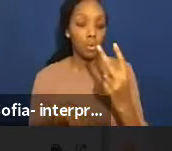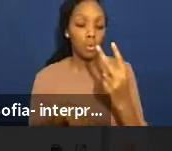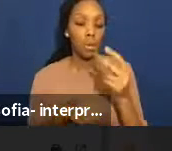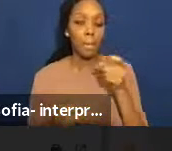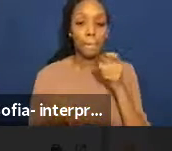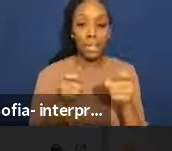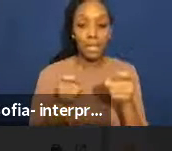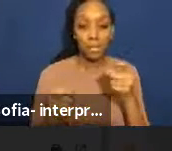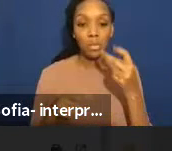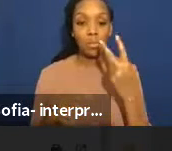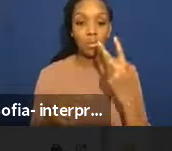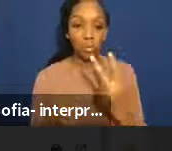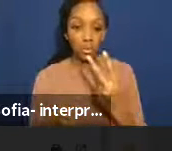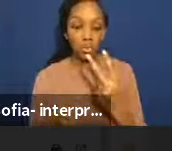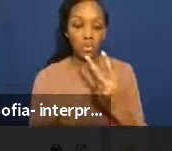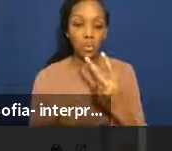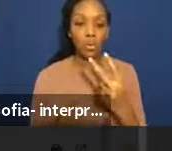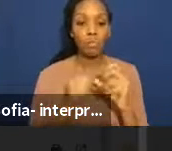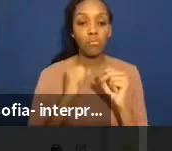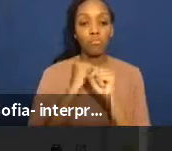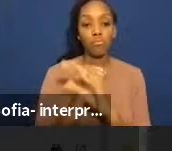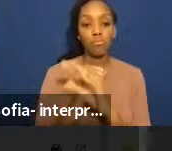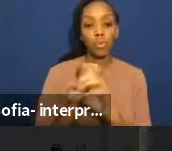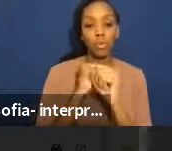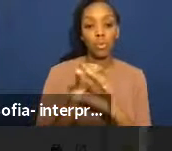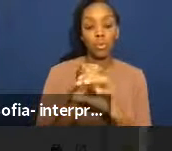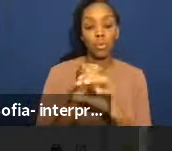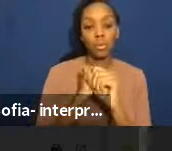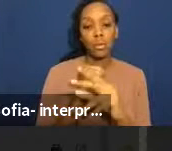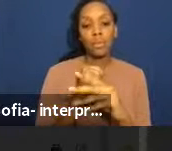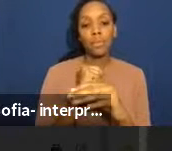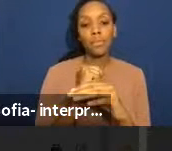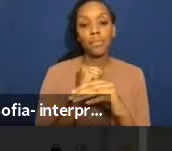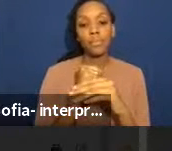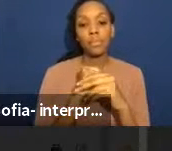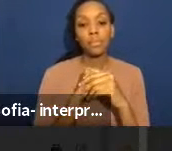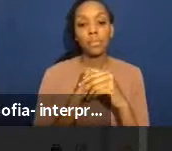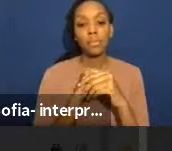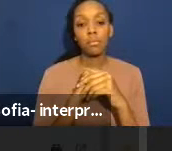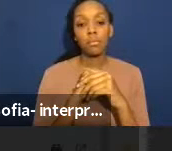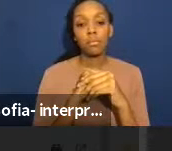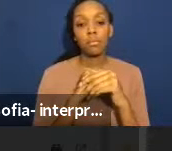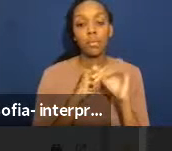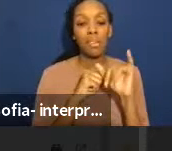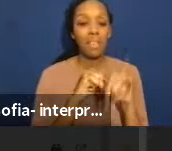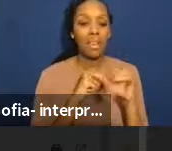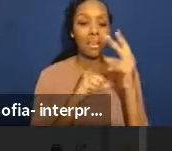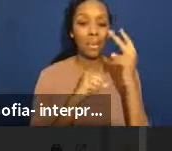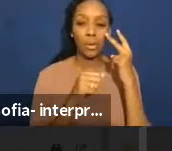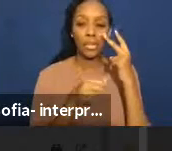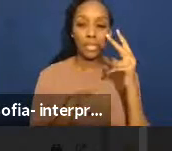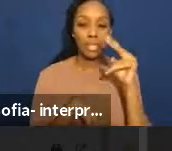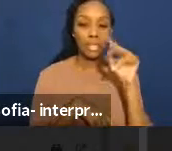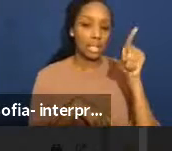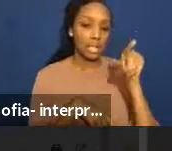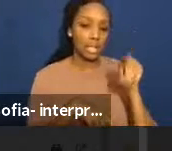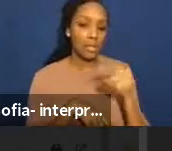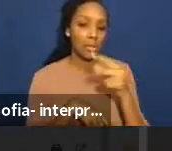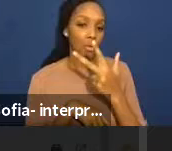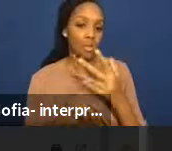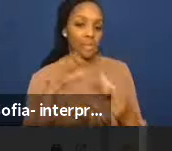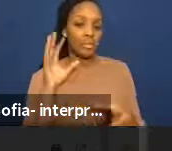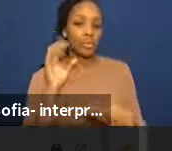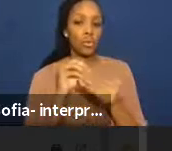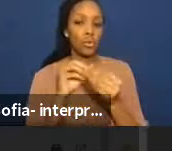is 2. Marketing and entrepreneurship and hospitality and tourism is 3. And that's 11 within the Bryan